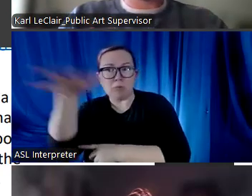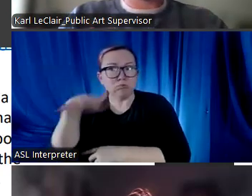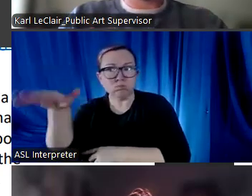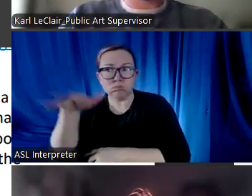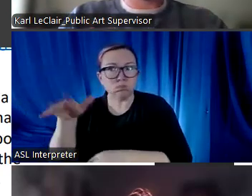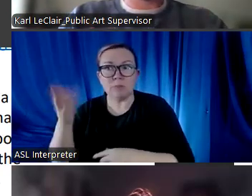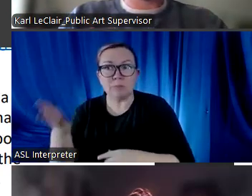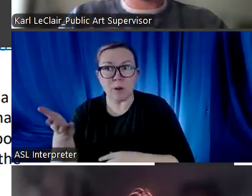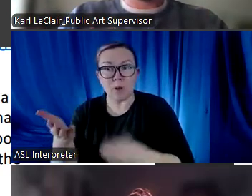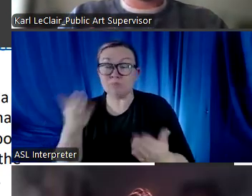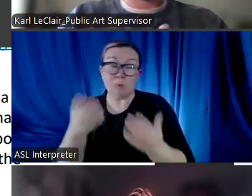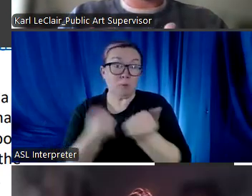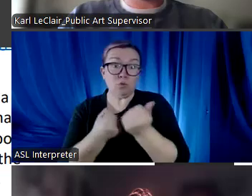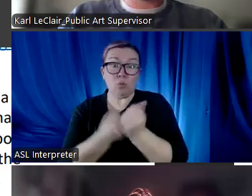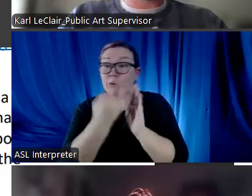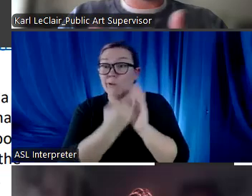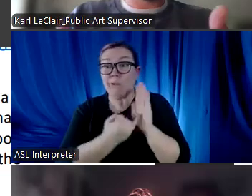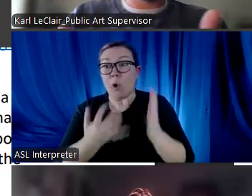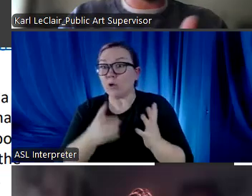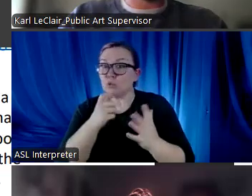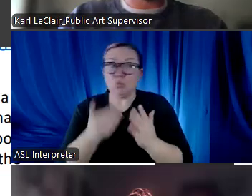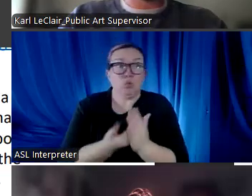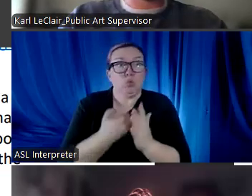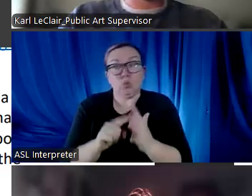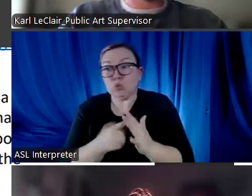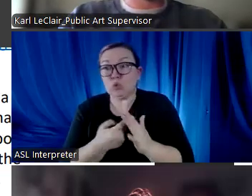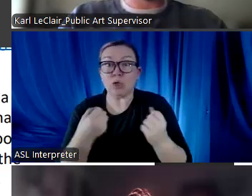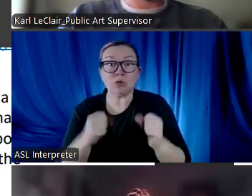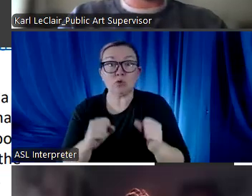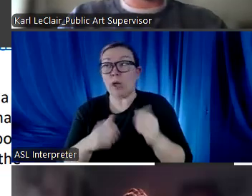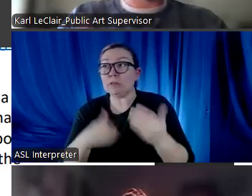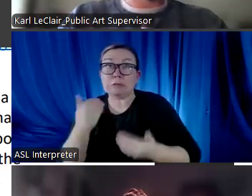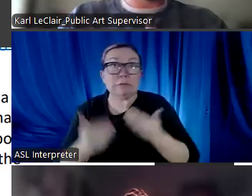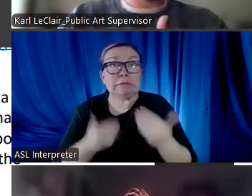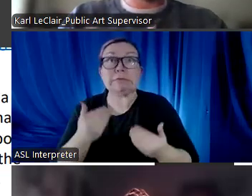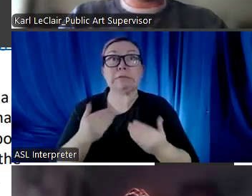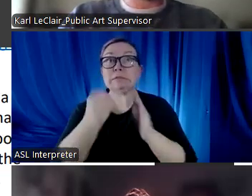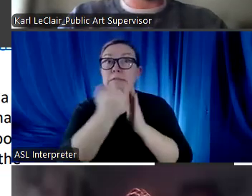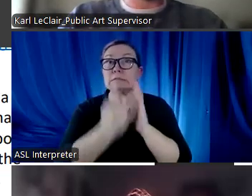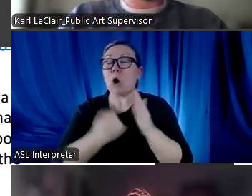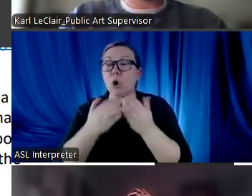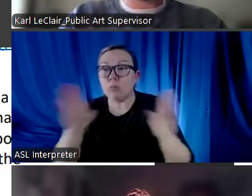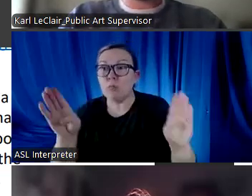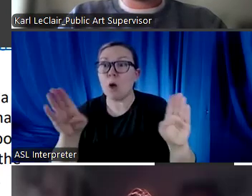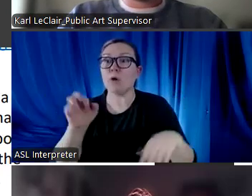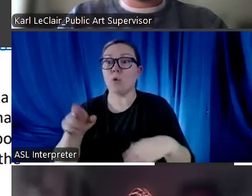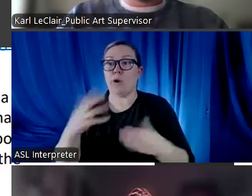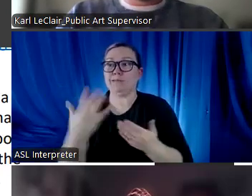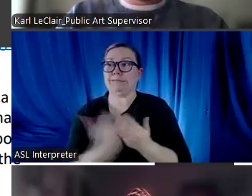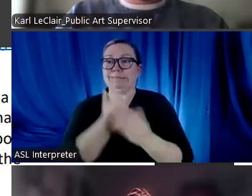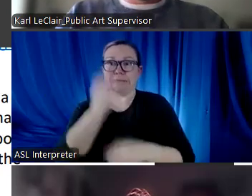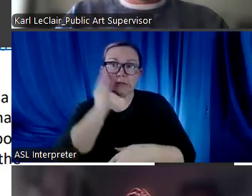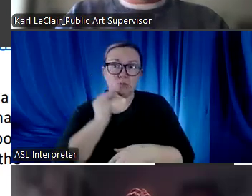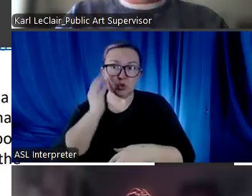potentially supporting artists who are emerging or trying to get a foot in the door in the public realm, or trying to gain that experience.